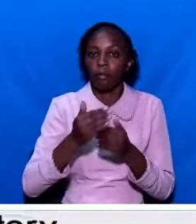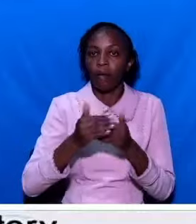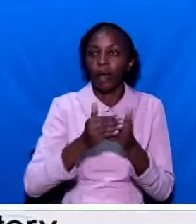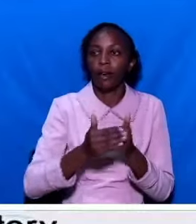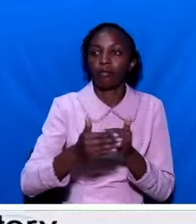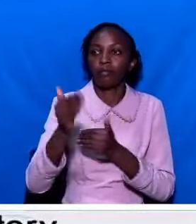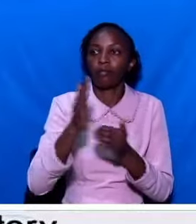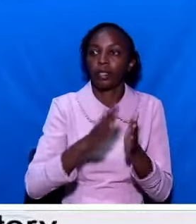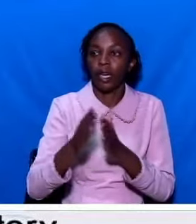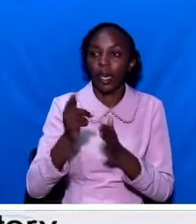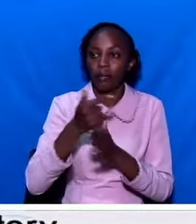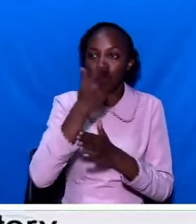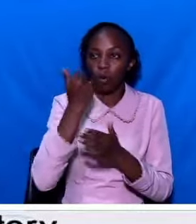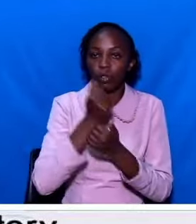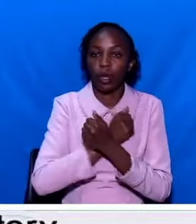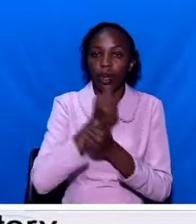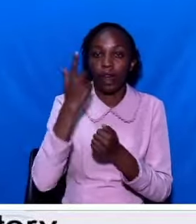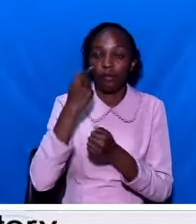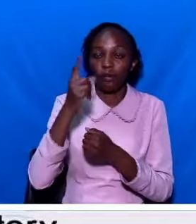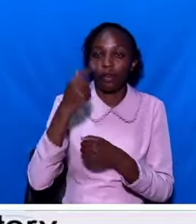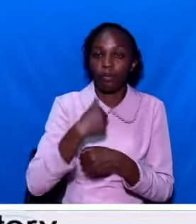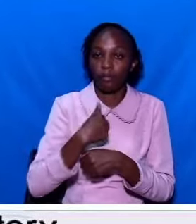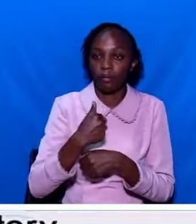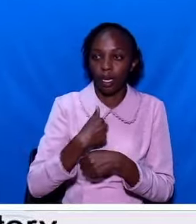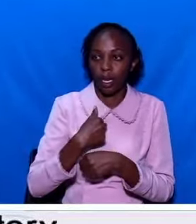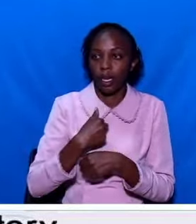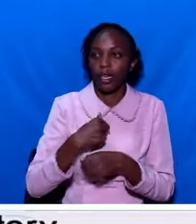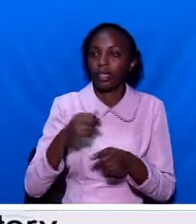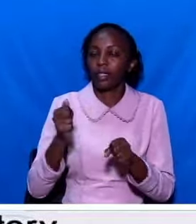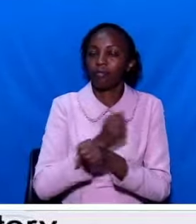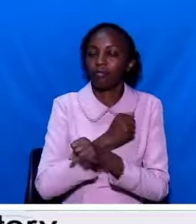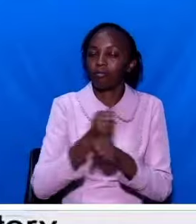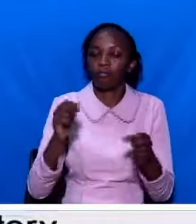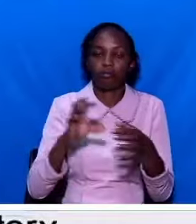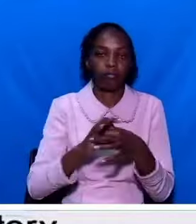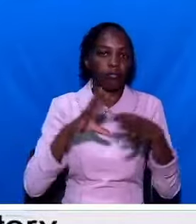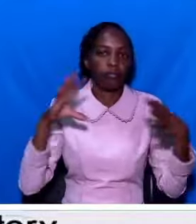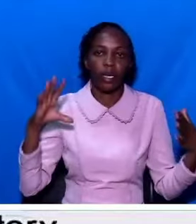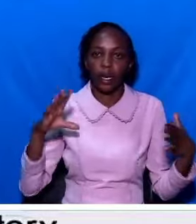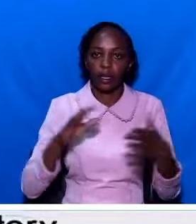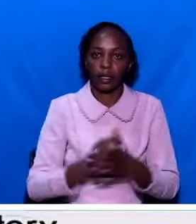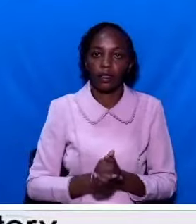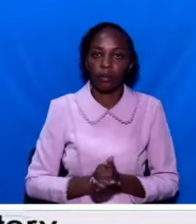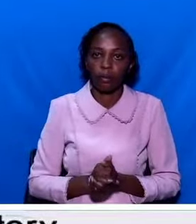love for me is unbreakable.